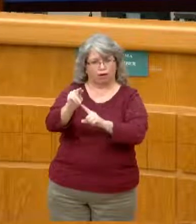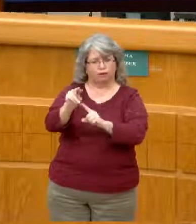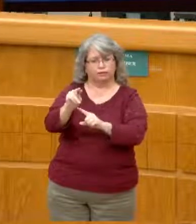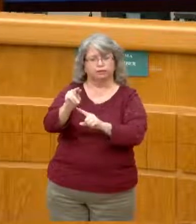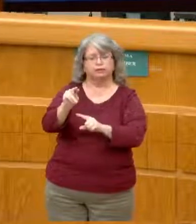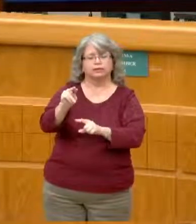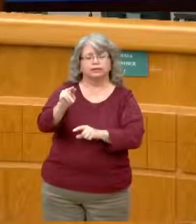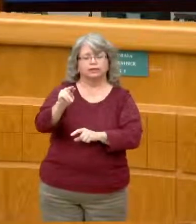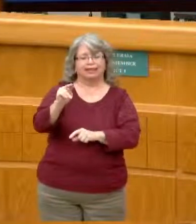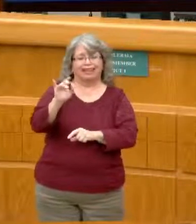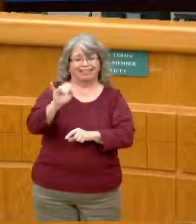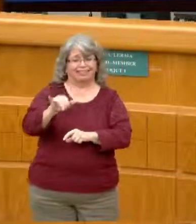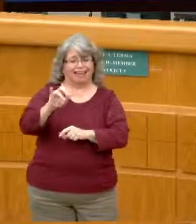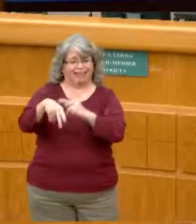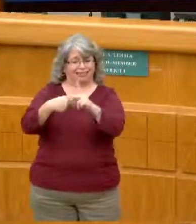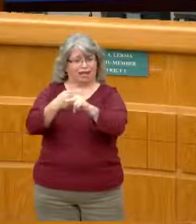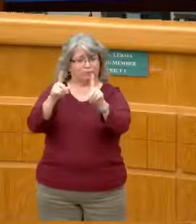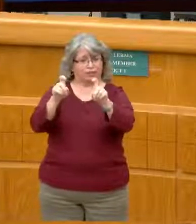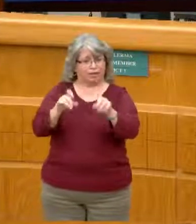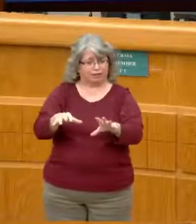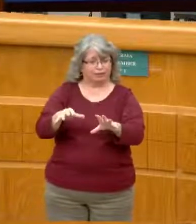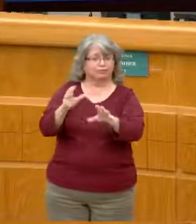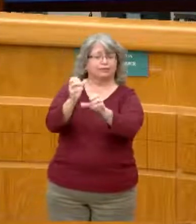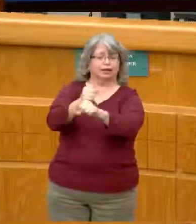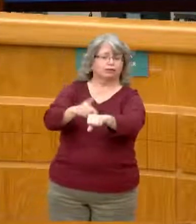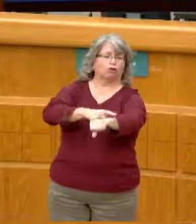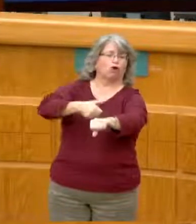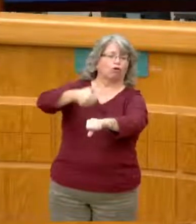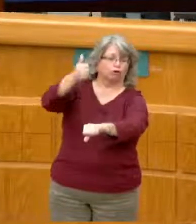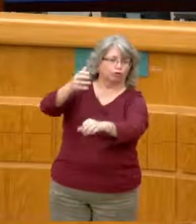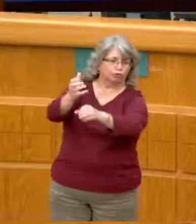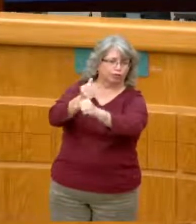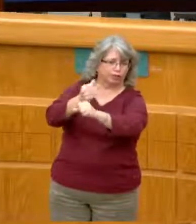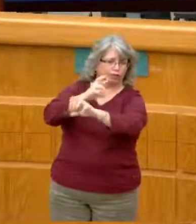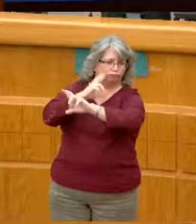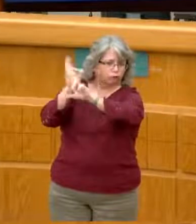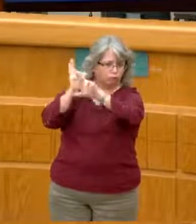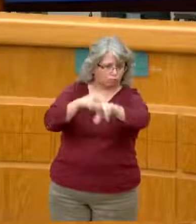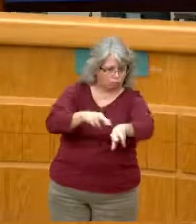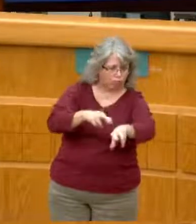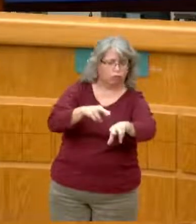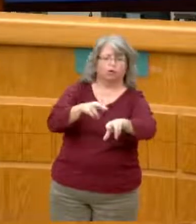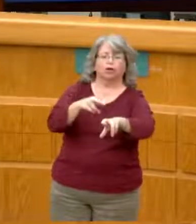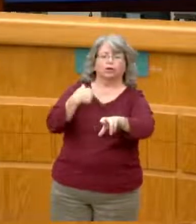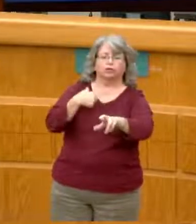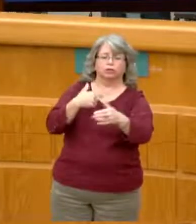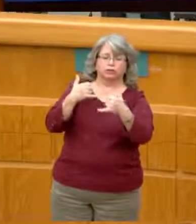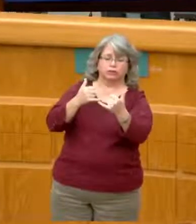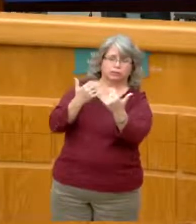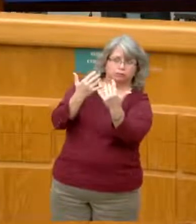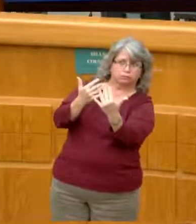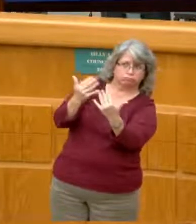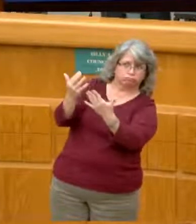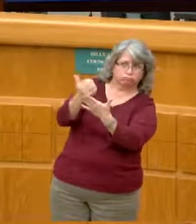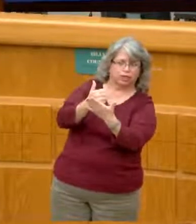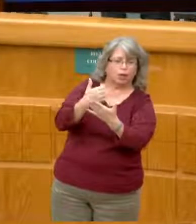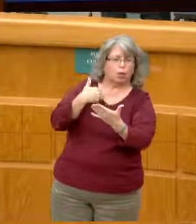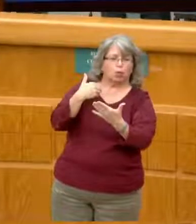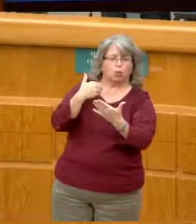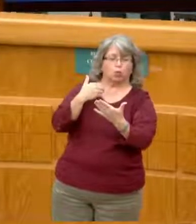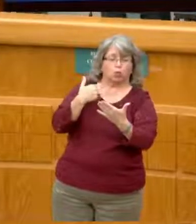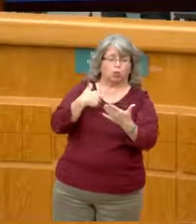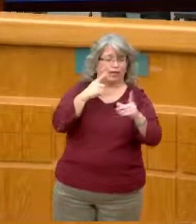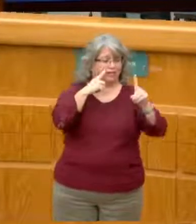of testing takes a lot longer to get the results, so we are still collecting those as they come back. We only send about 5% of what